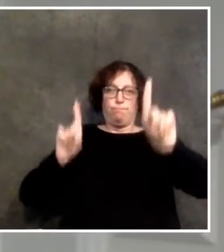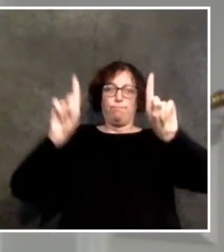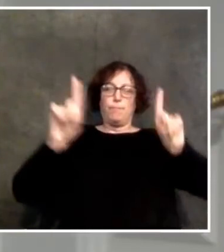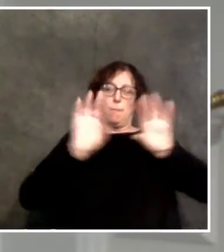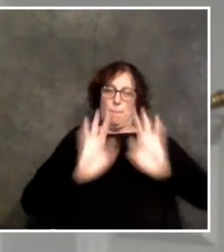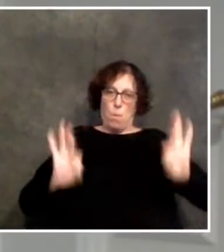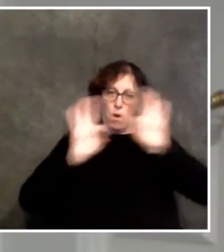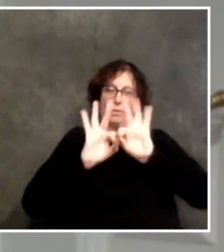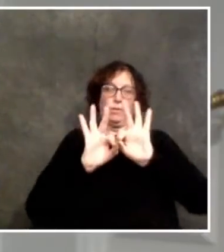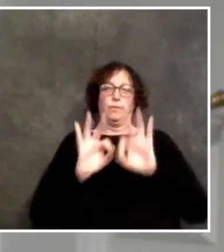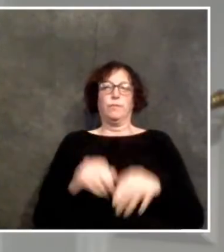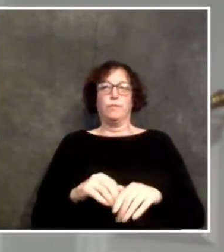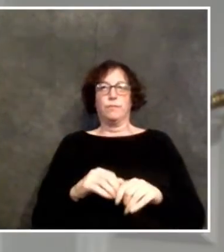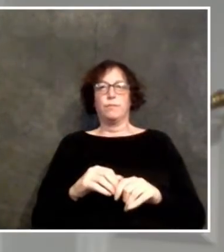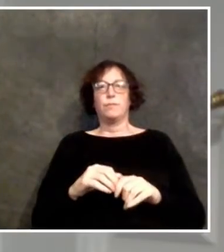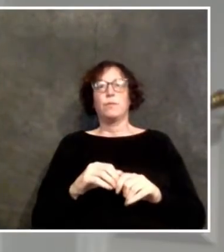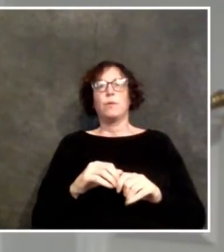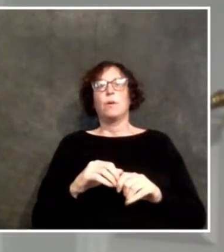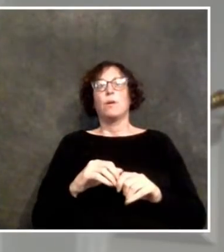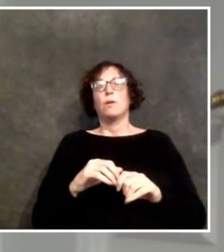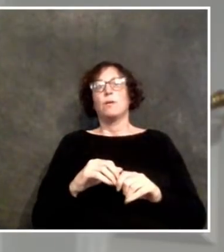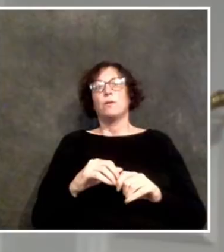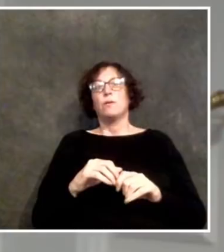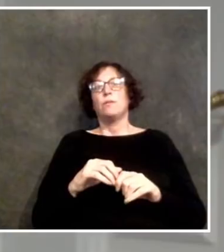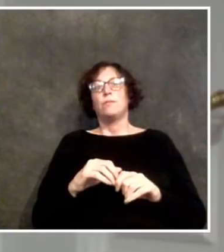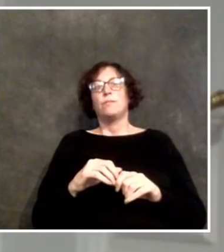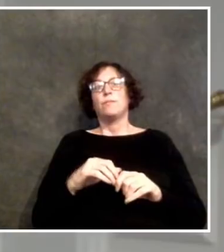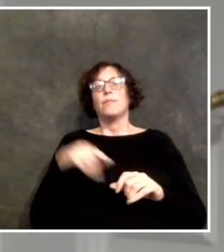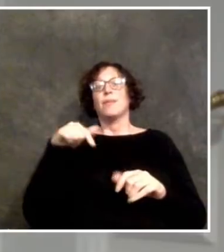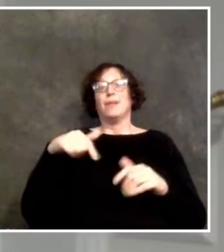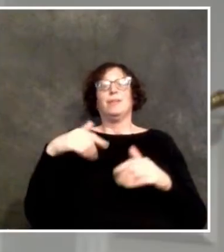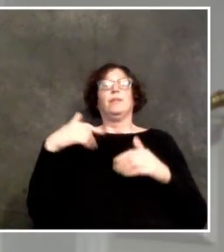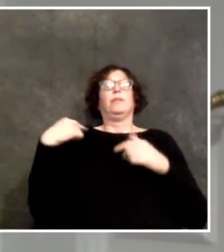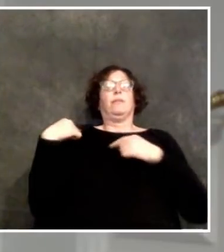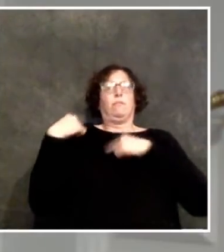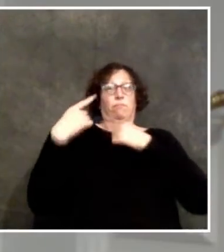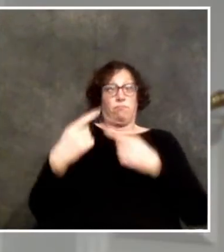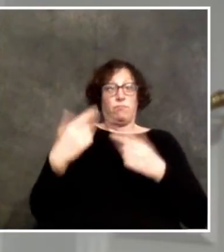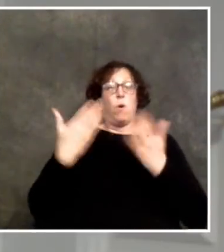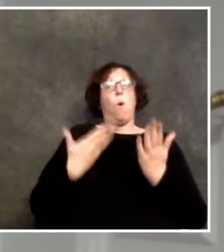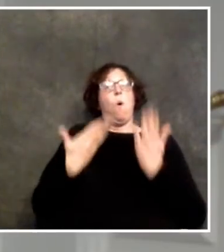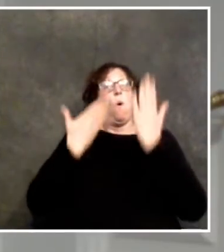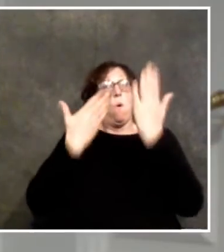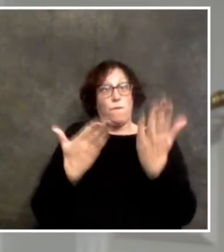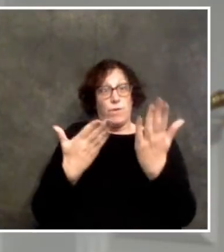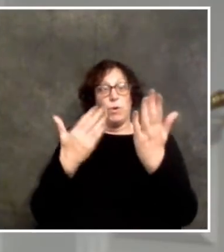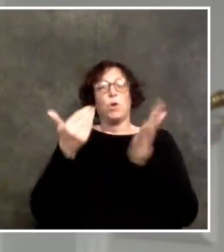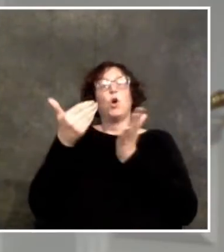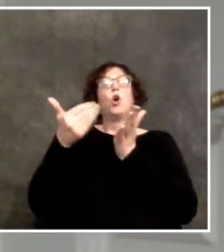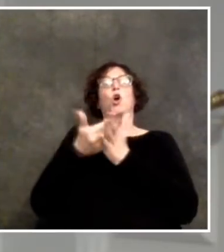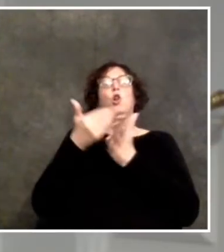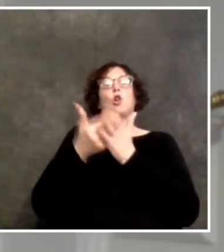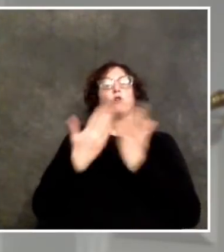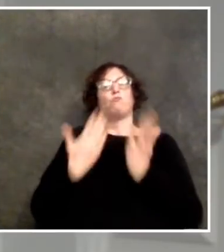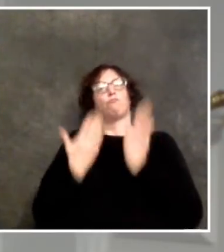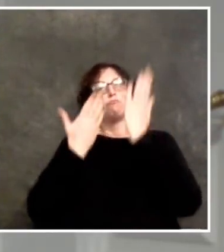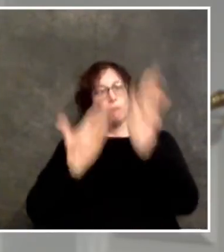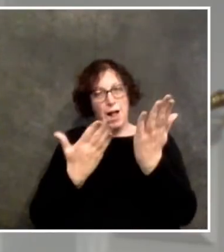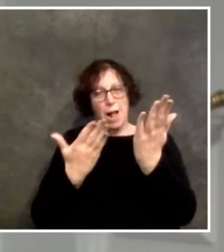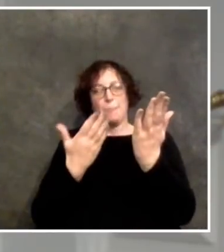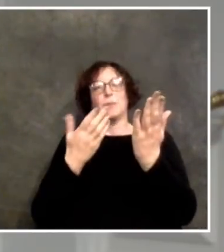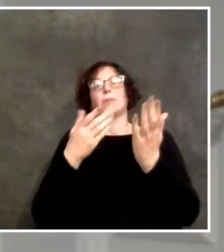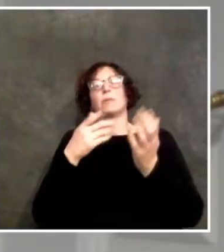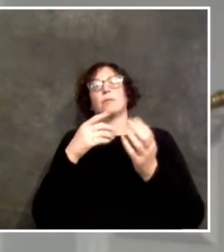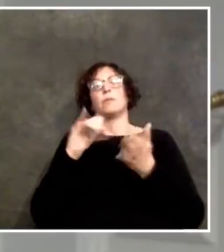get adjusted to. But like the mayor says, I think New Yorkers are incredibly resilient and adaptable, and